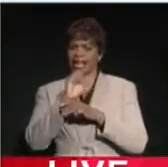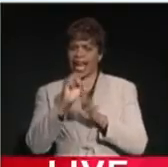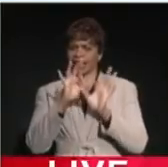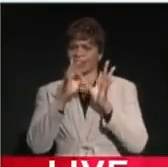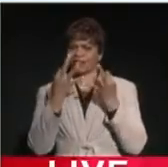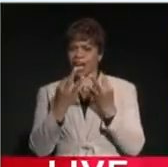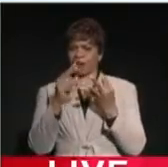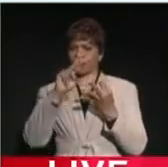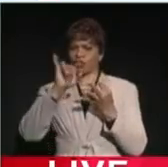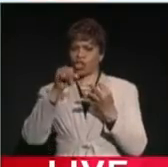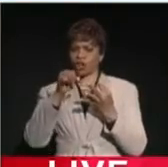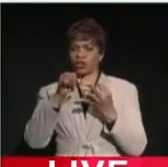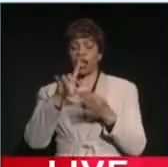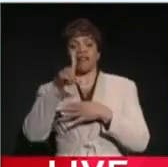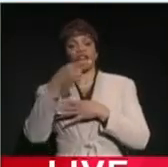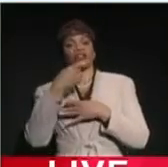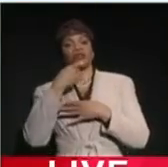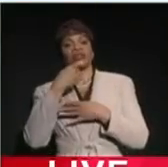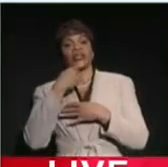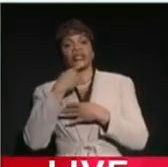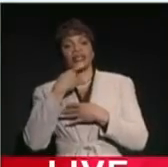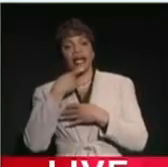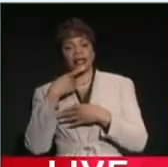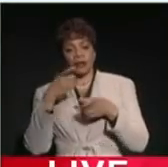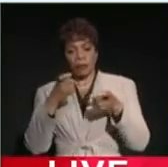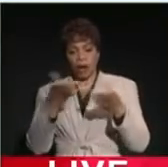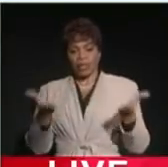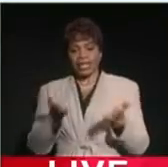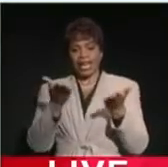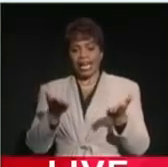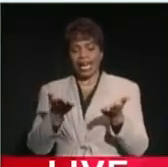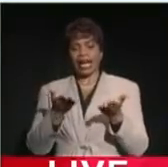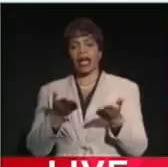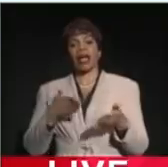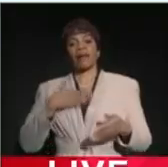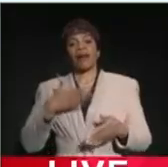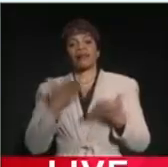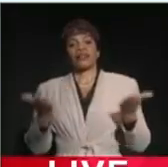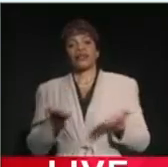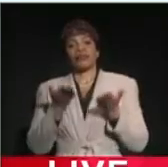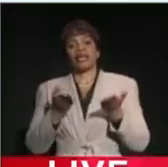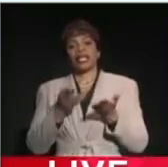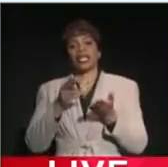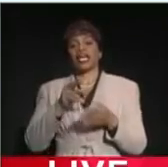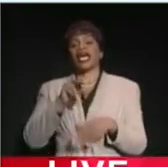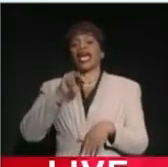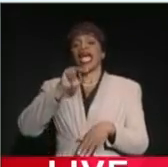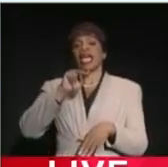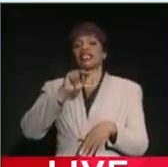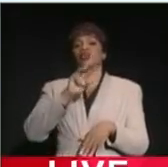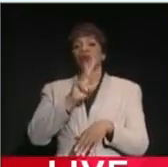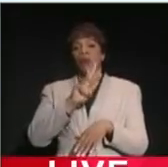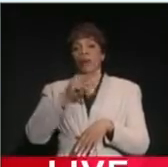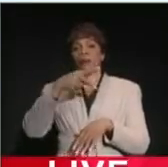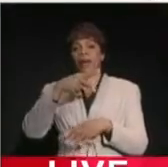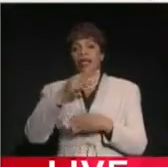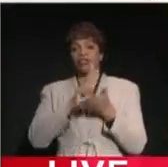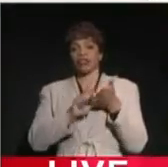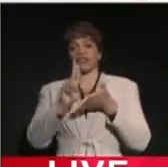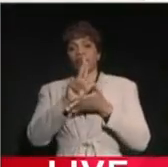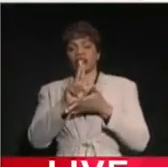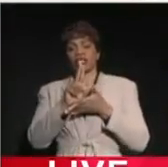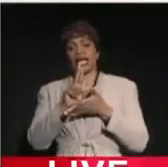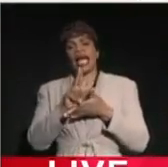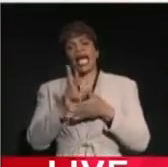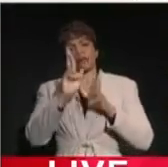honored to be here with the Lieutenant Governor and each of you and the whole audience here at William Patterson. I see that last question a little bit differently. I would just say, with